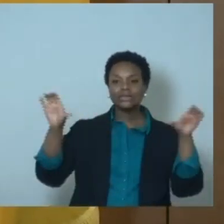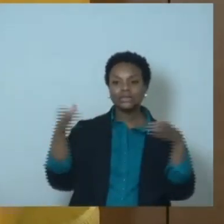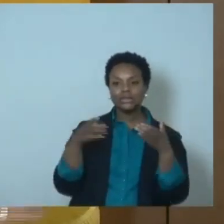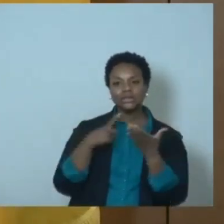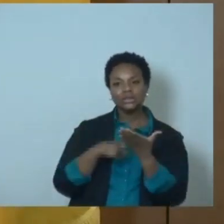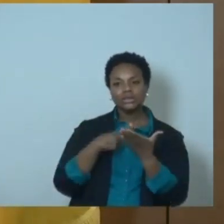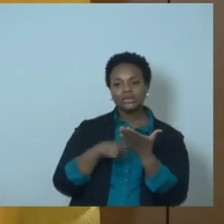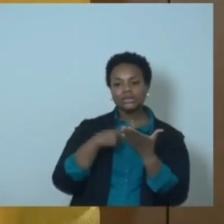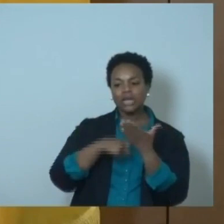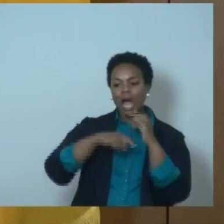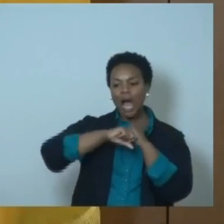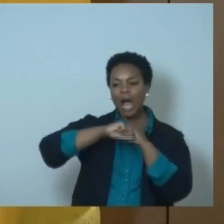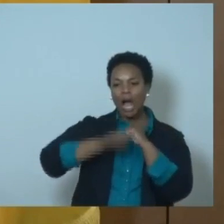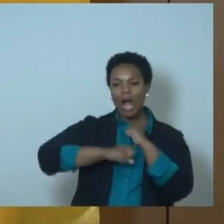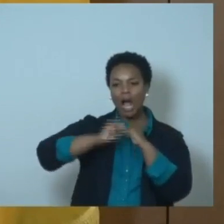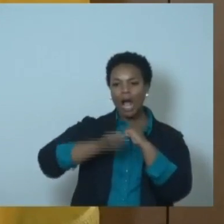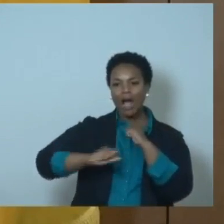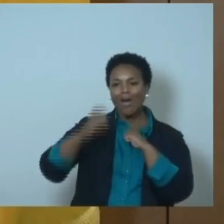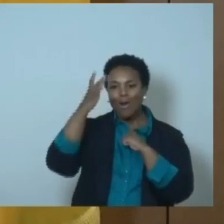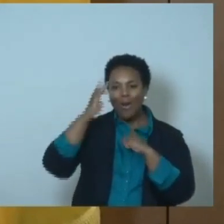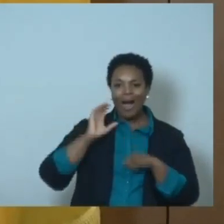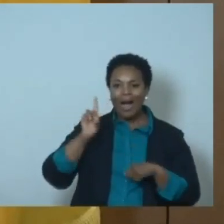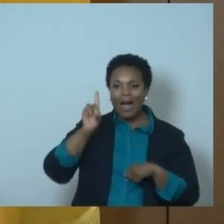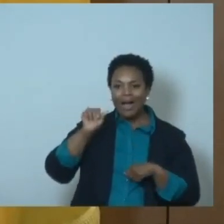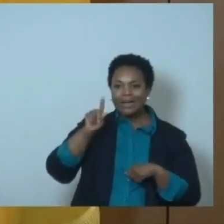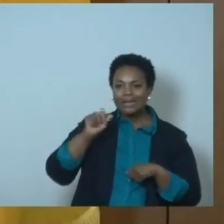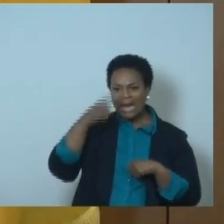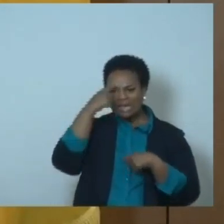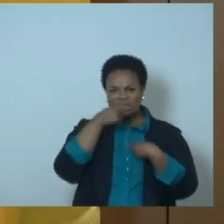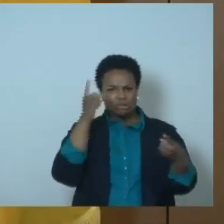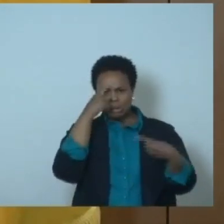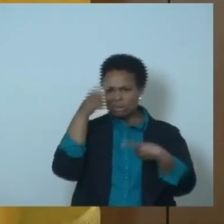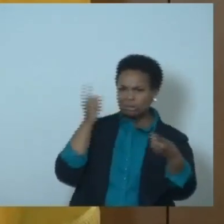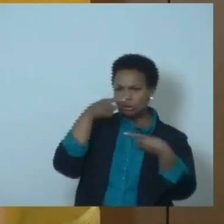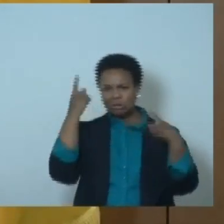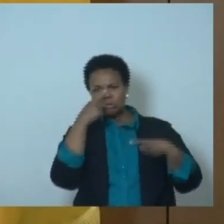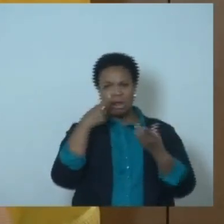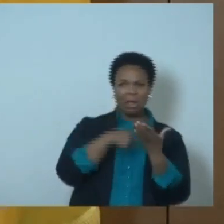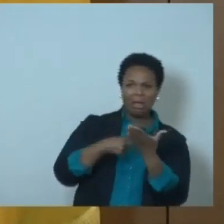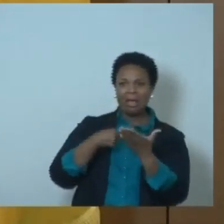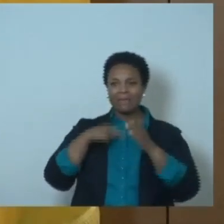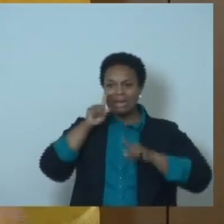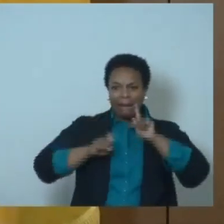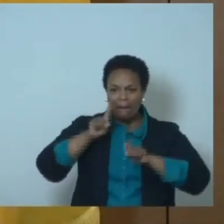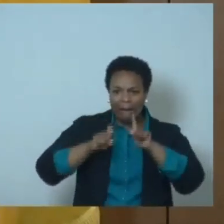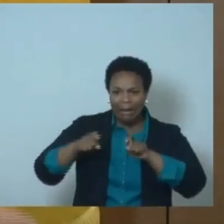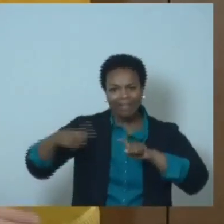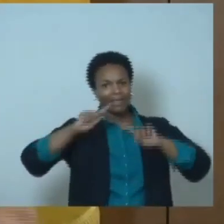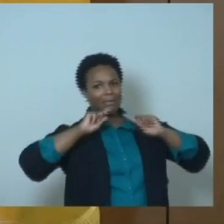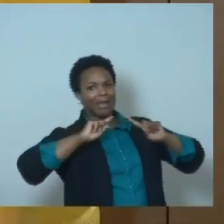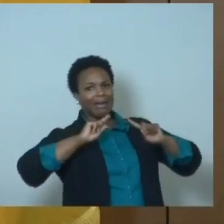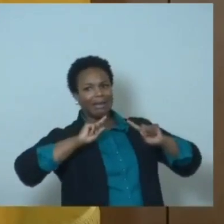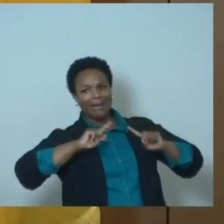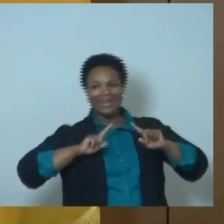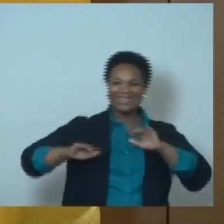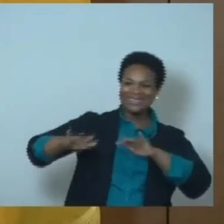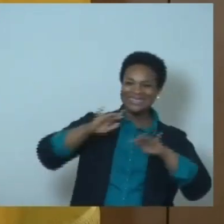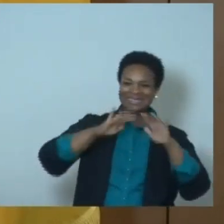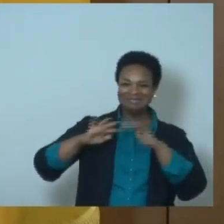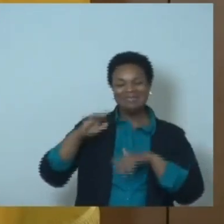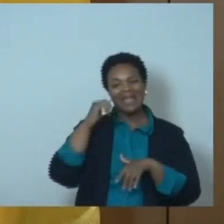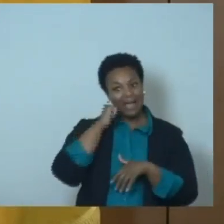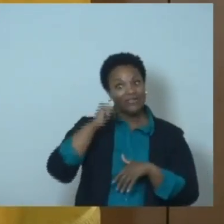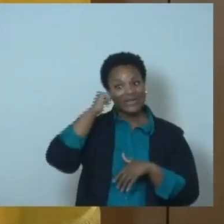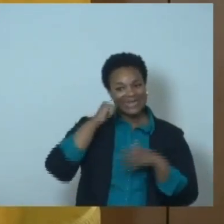and then they make sure that my questions get answered, but that it's data that's being managed and evaluated by